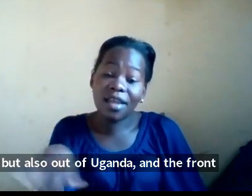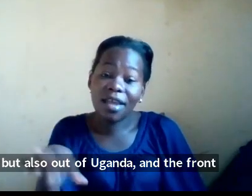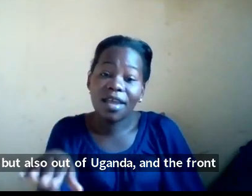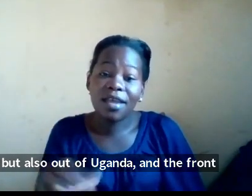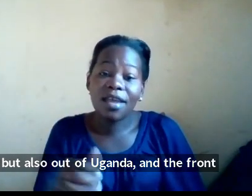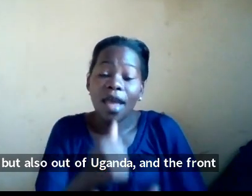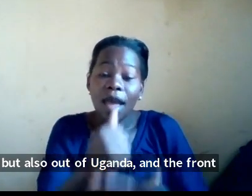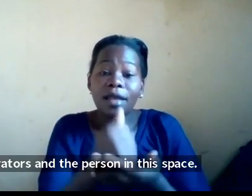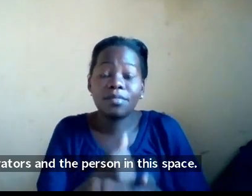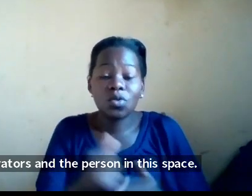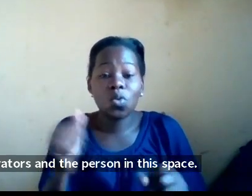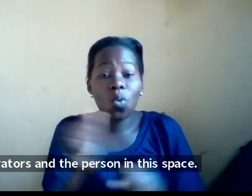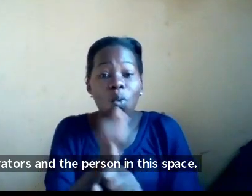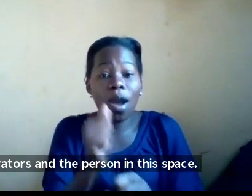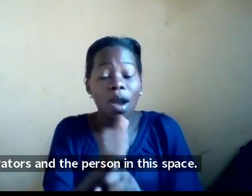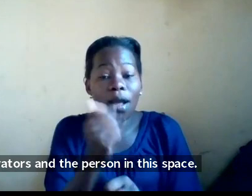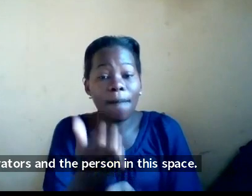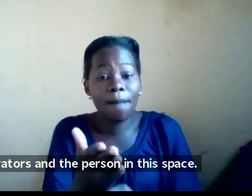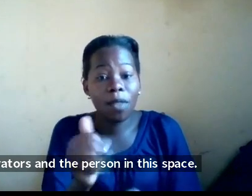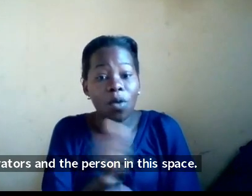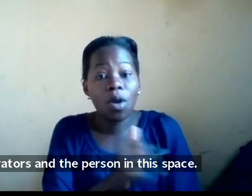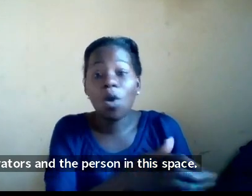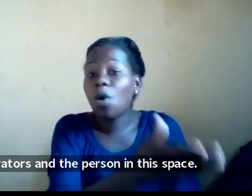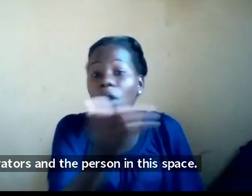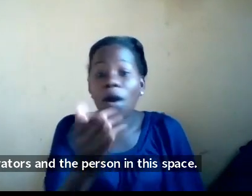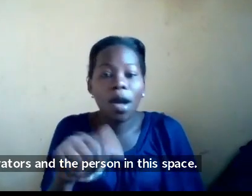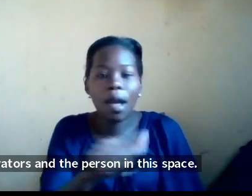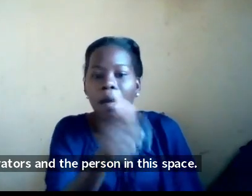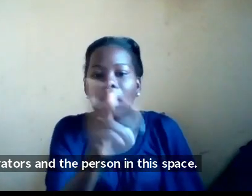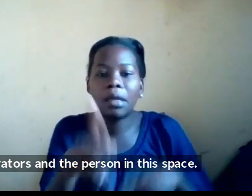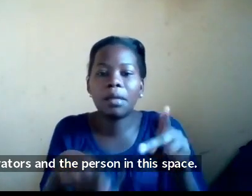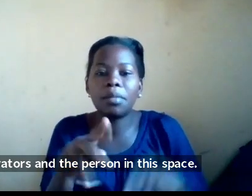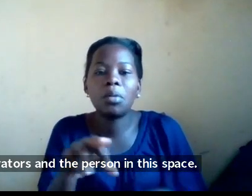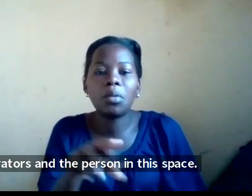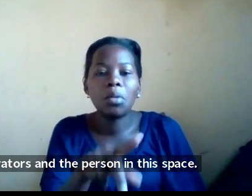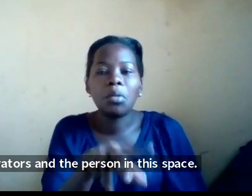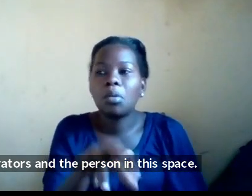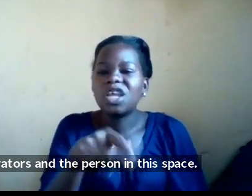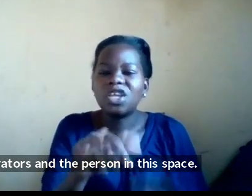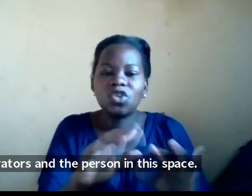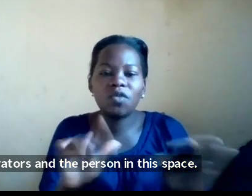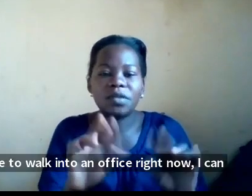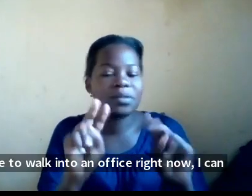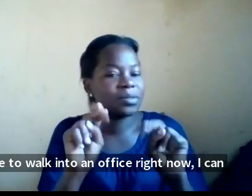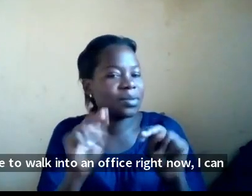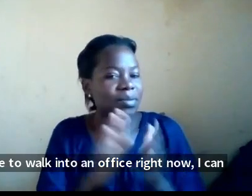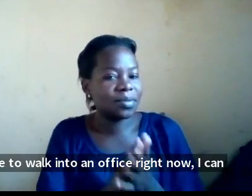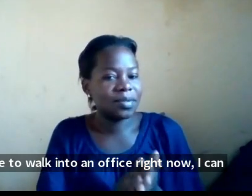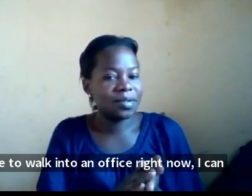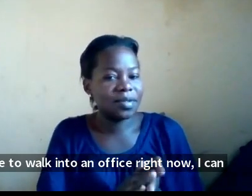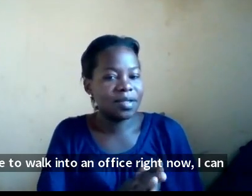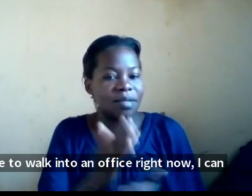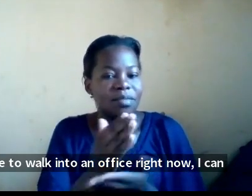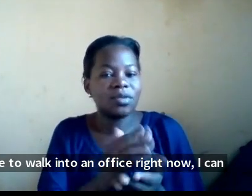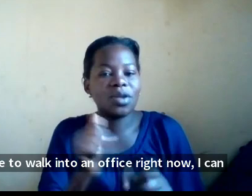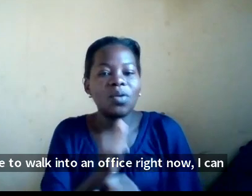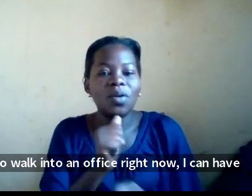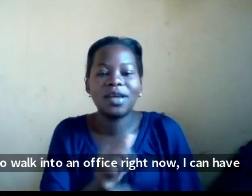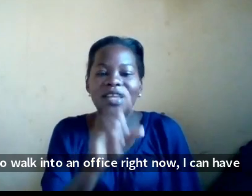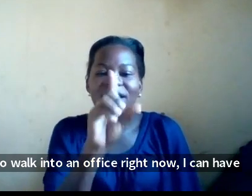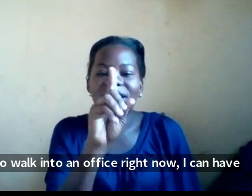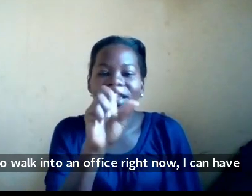even with all your other people. You don't have now to walk into an office right now. I've worked with Dennis, and probably I've